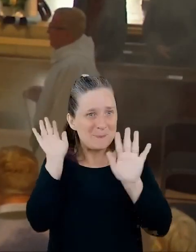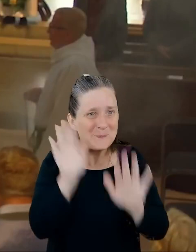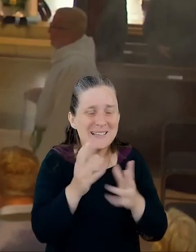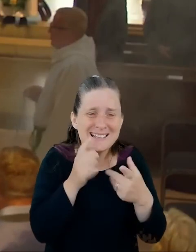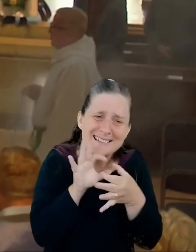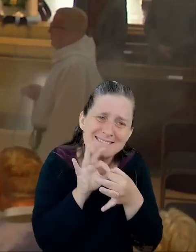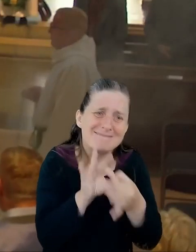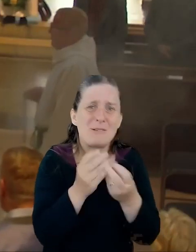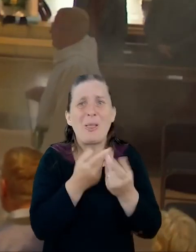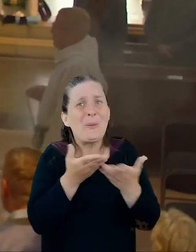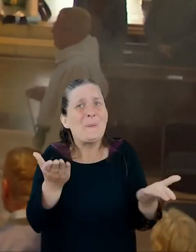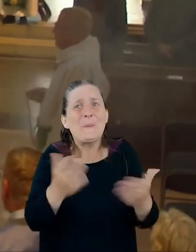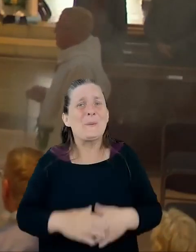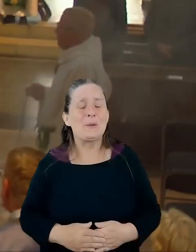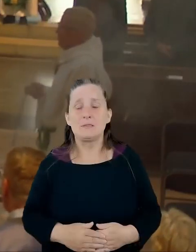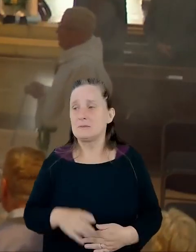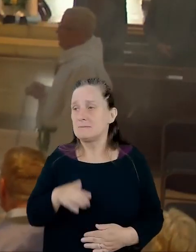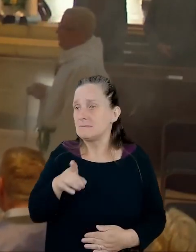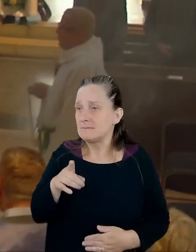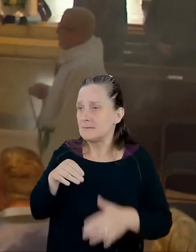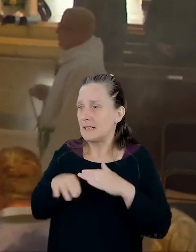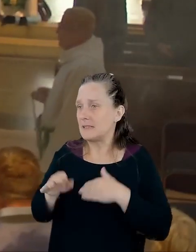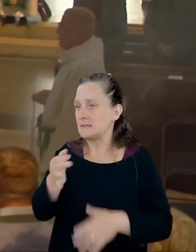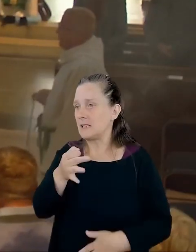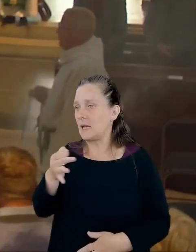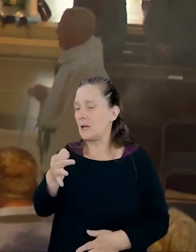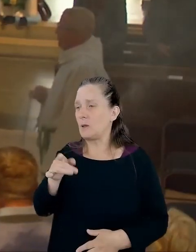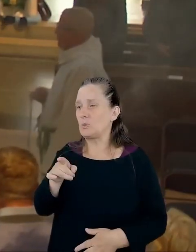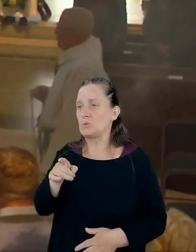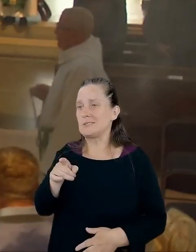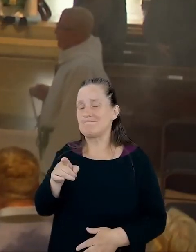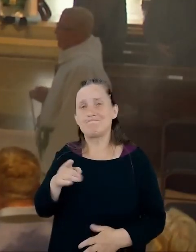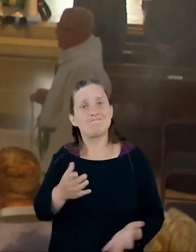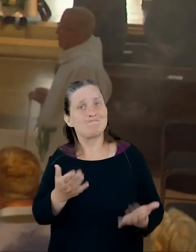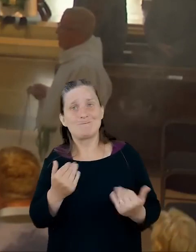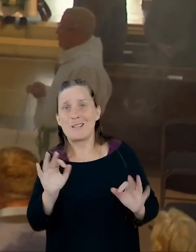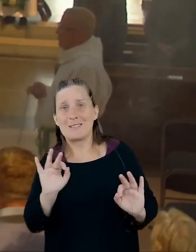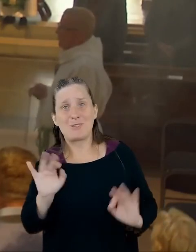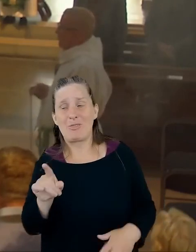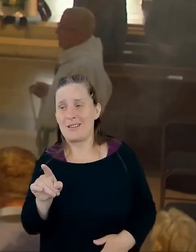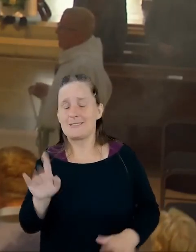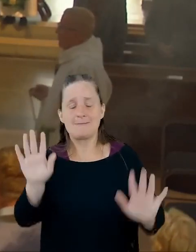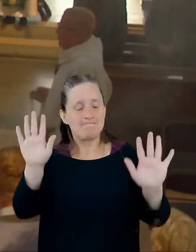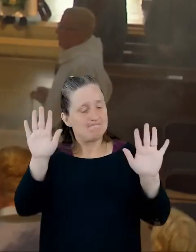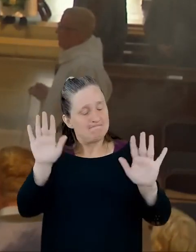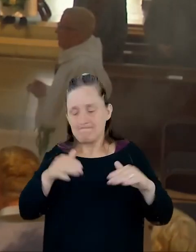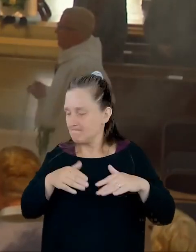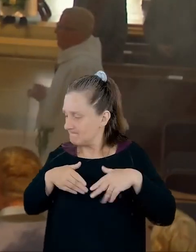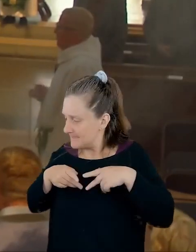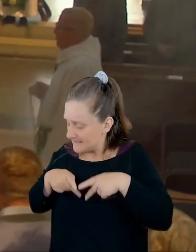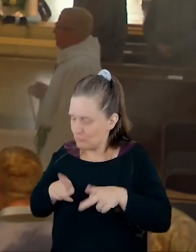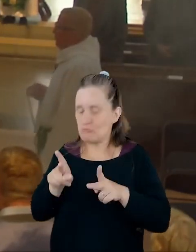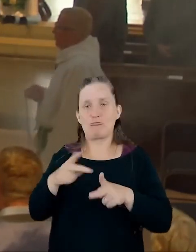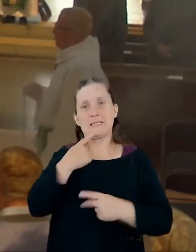near to you. But whenever you enter a town and they do not welcome you, go out into its streets